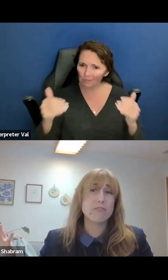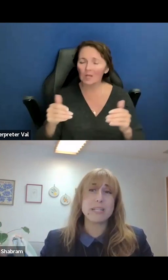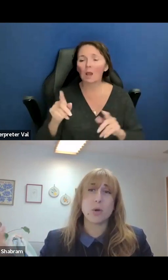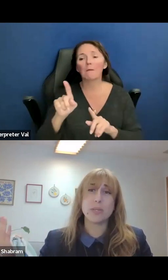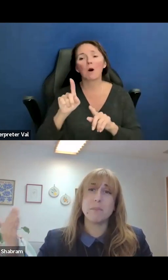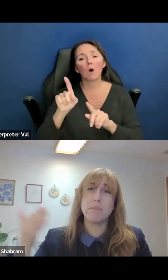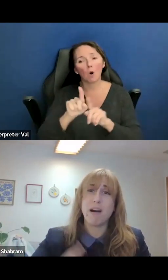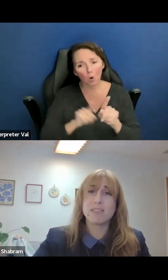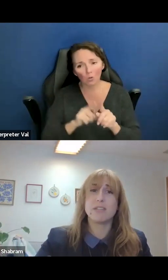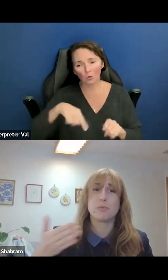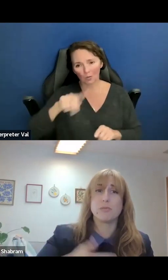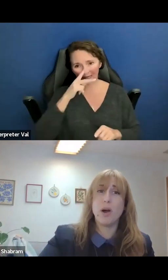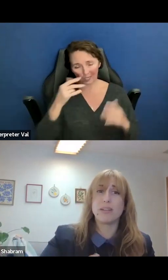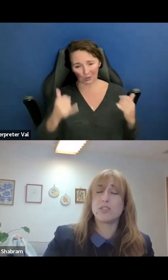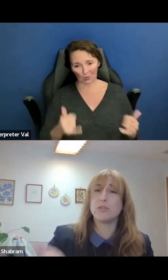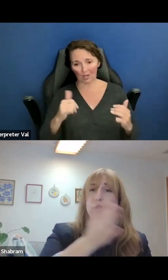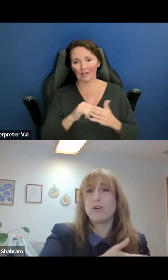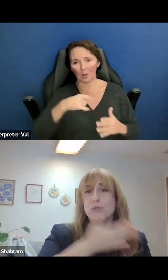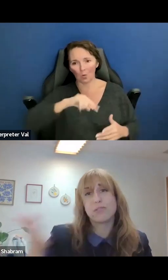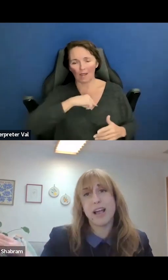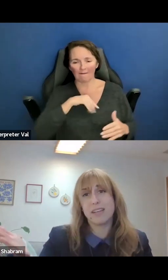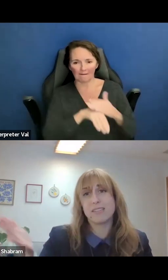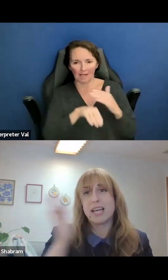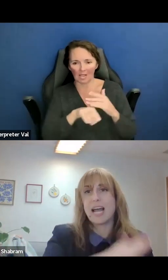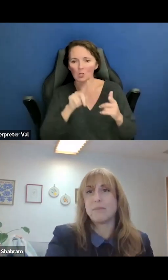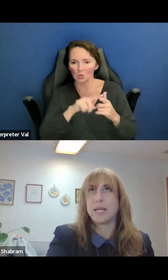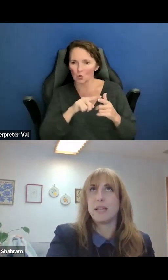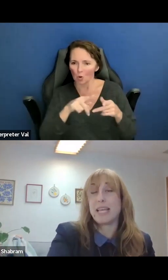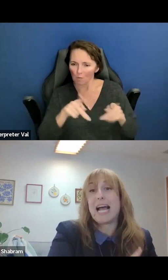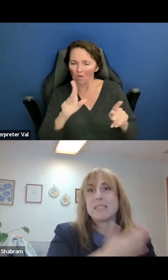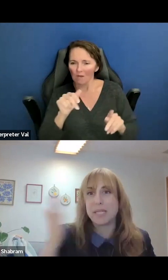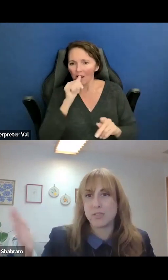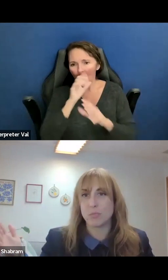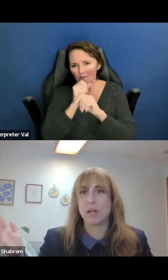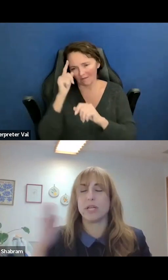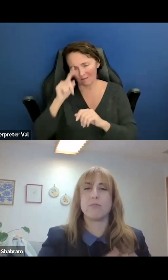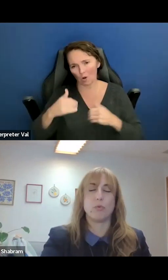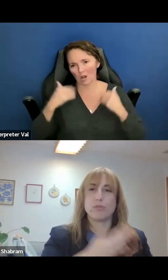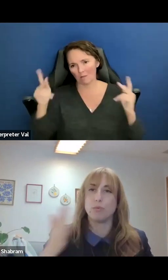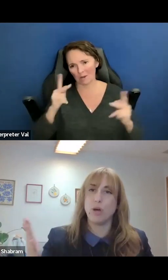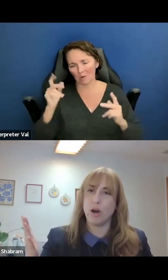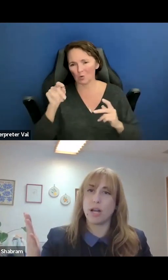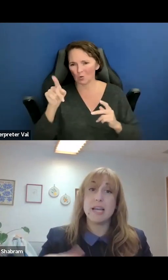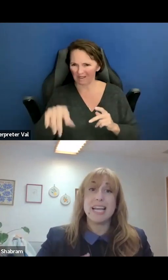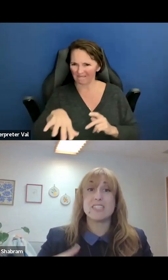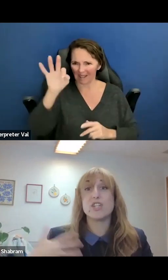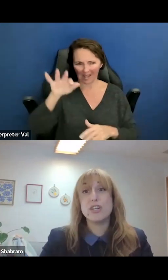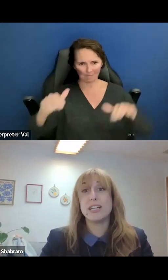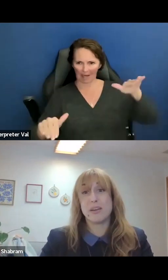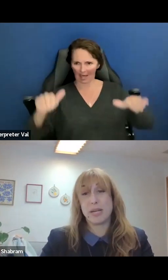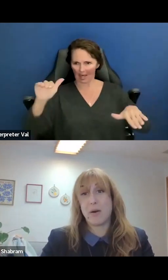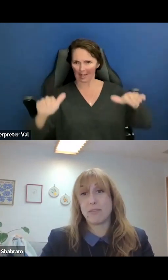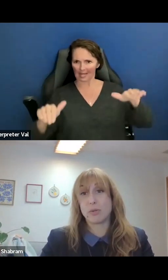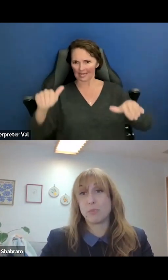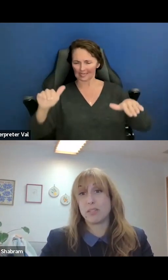in a lot of ways a really positive response to the culture of silence that has been so prevalent for so long. It's